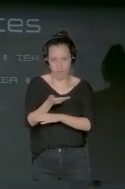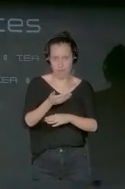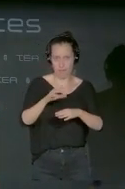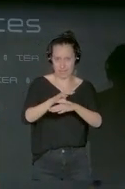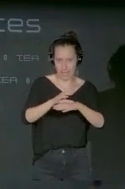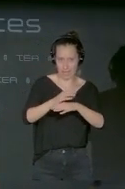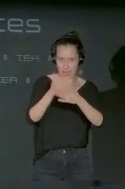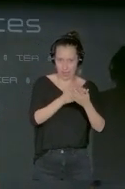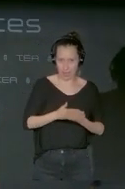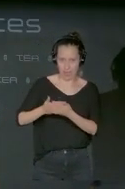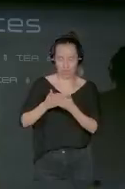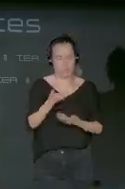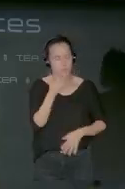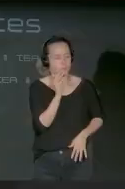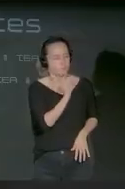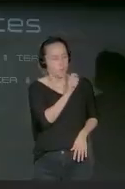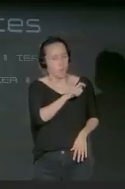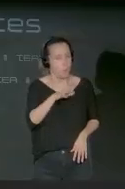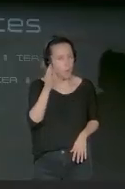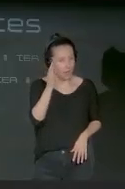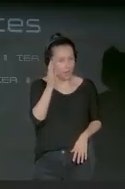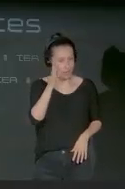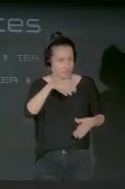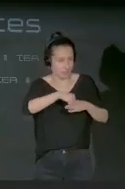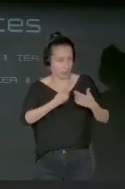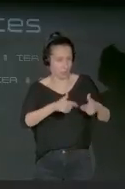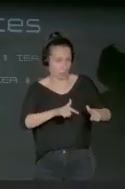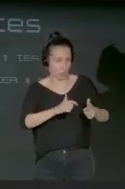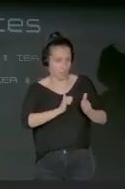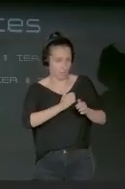sector, en la industria del videojuego, la verdad es que es uno